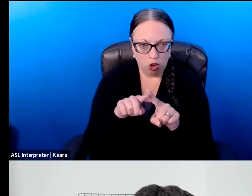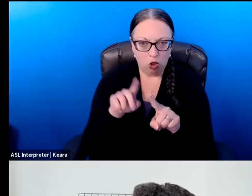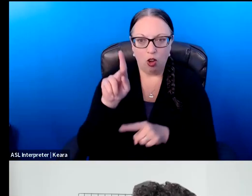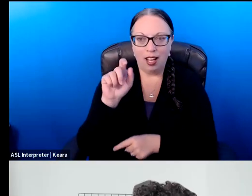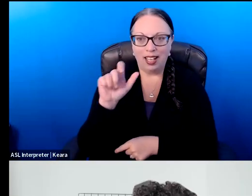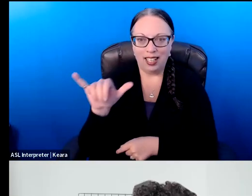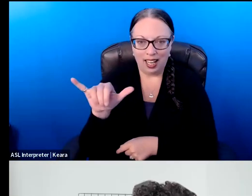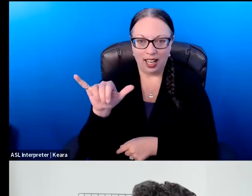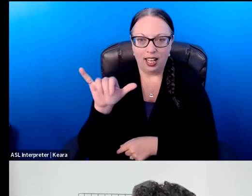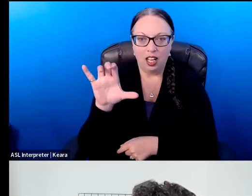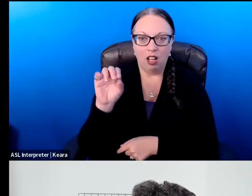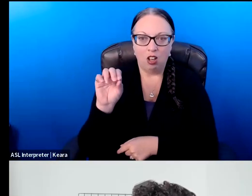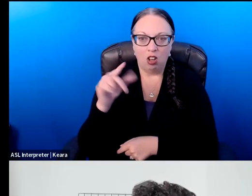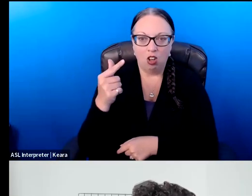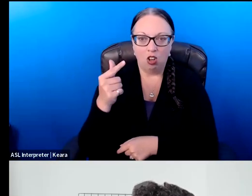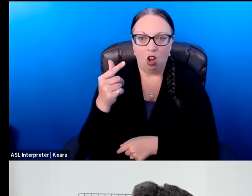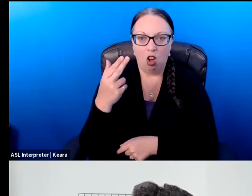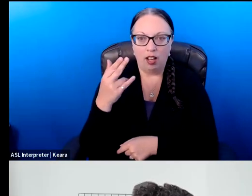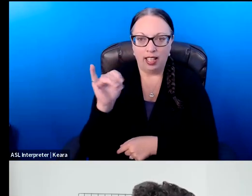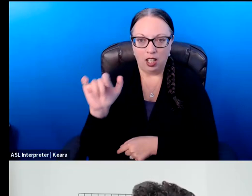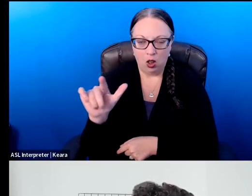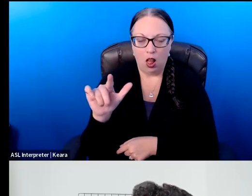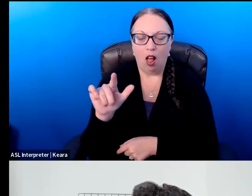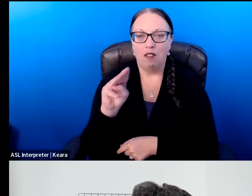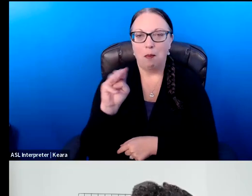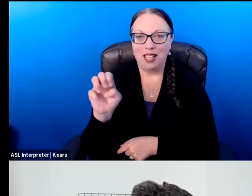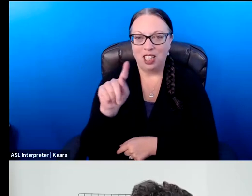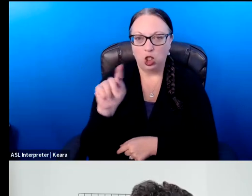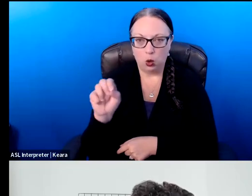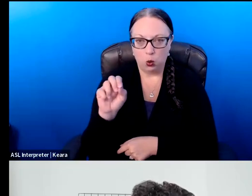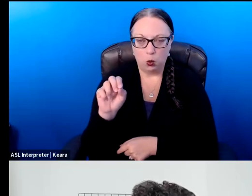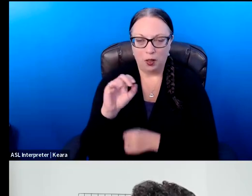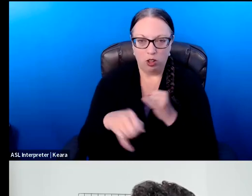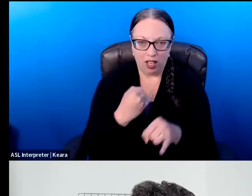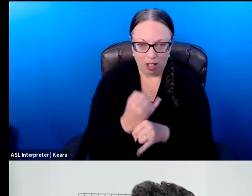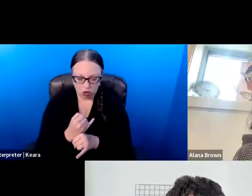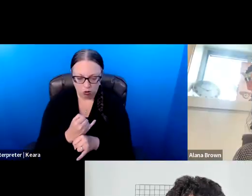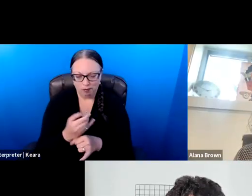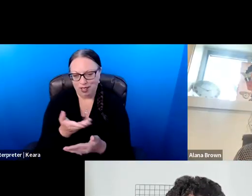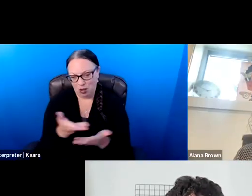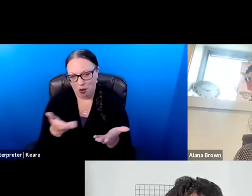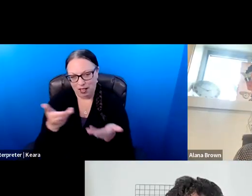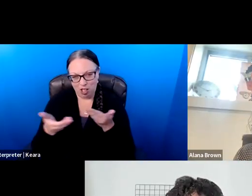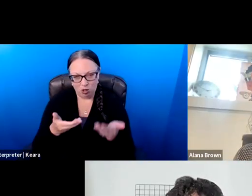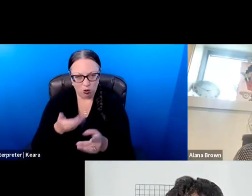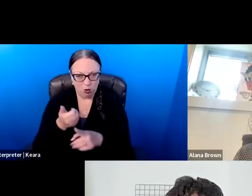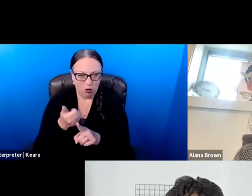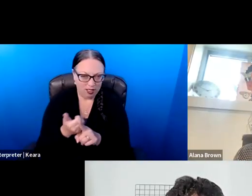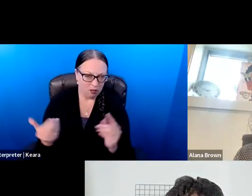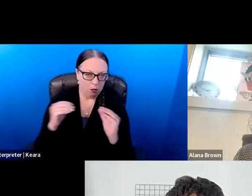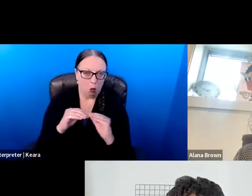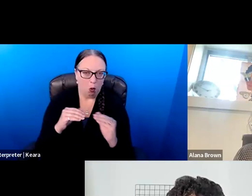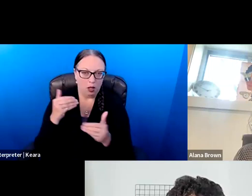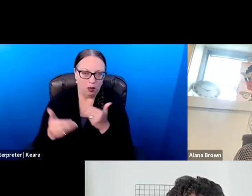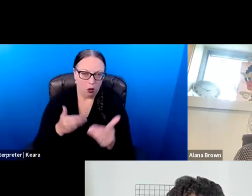Me Too International. And I'll have you all introduce yourselves more, and especially as we move through the conversation, to give folks